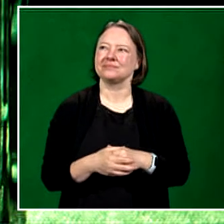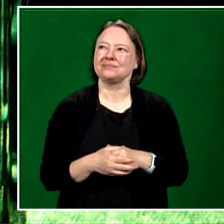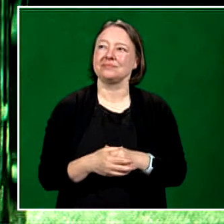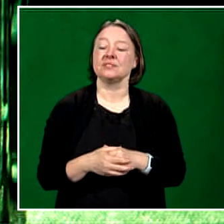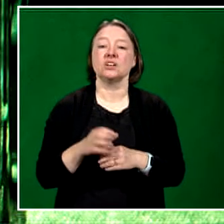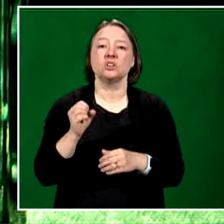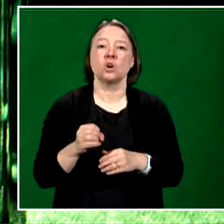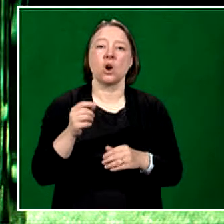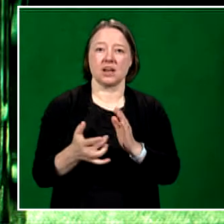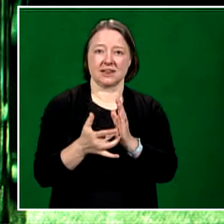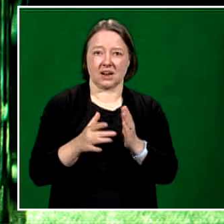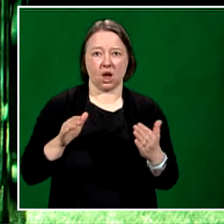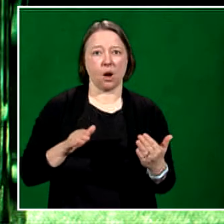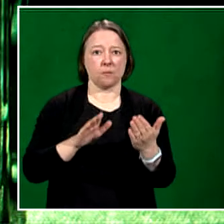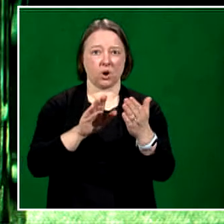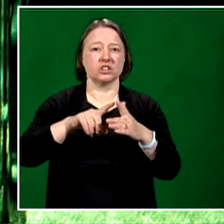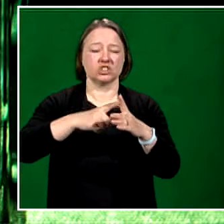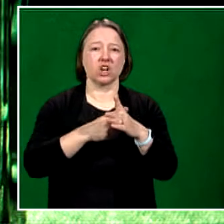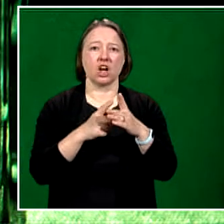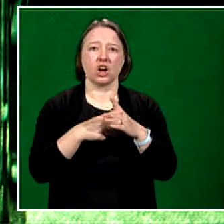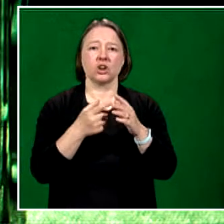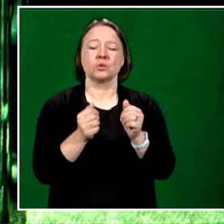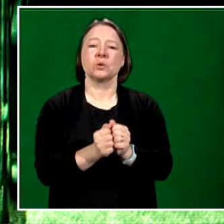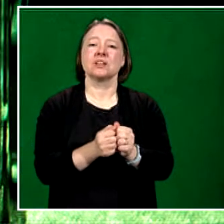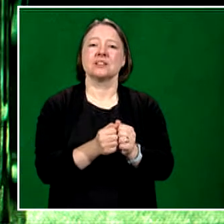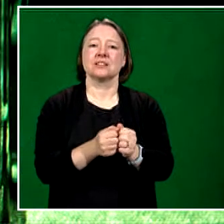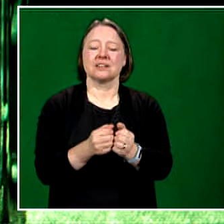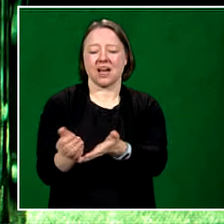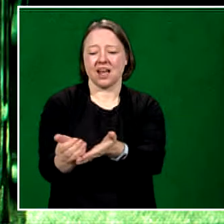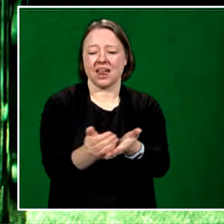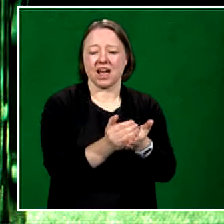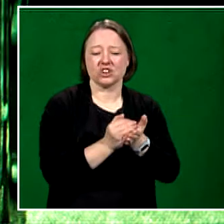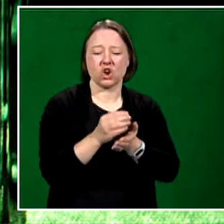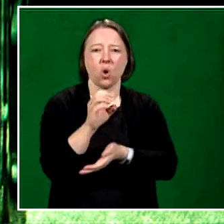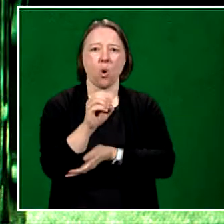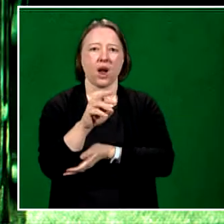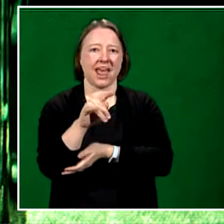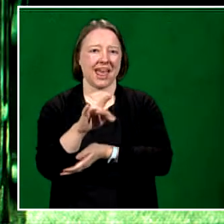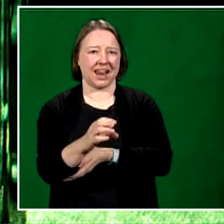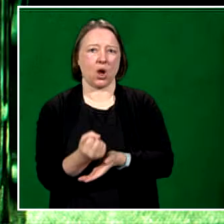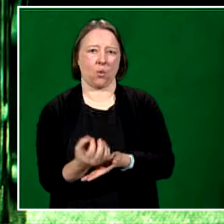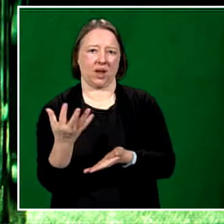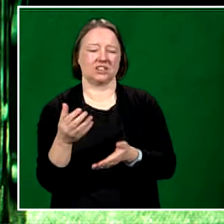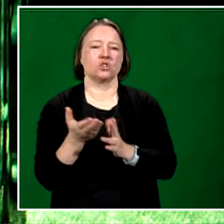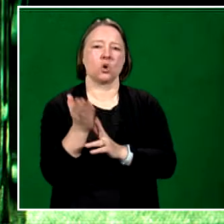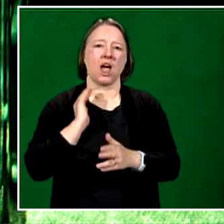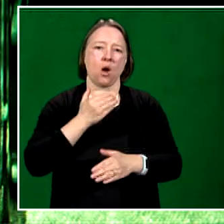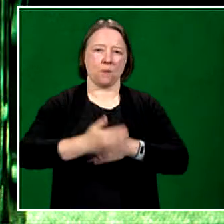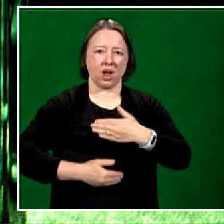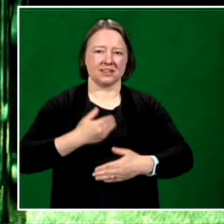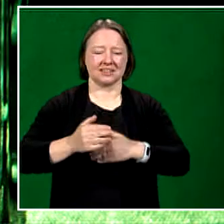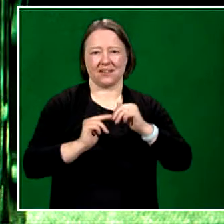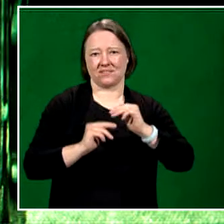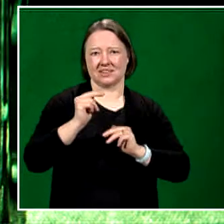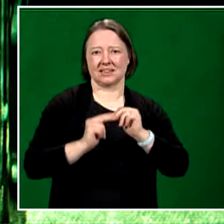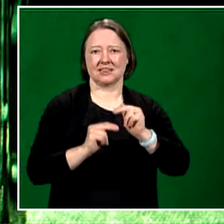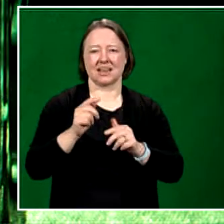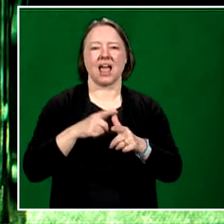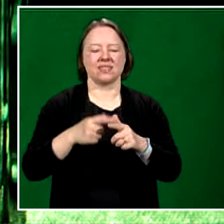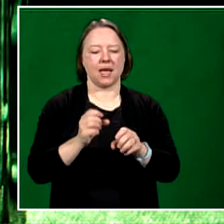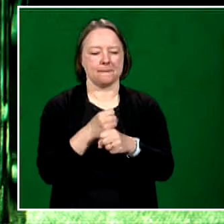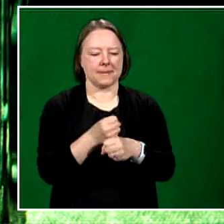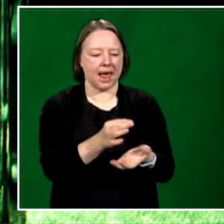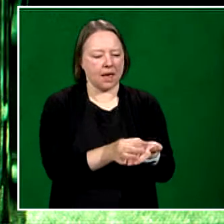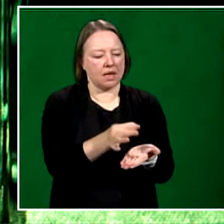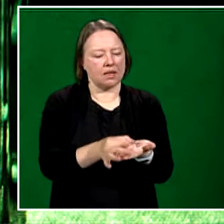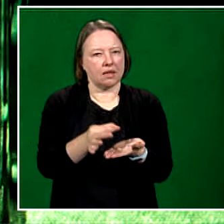So our technical approach starts with collection of organic waste. We take them into our processing facility. Then pellets are produced